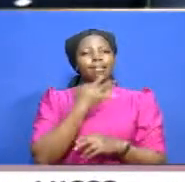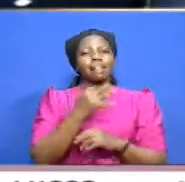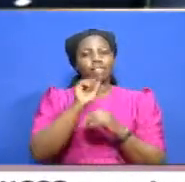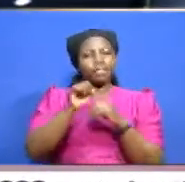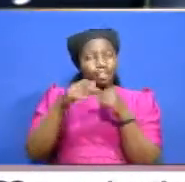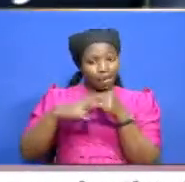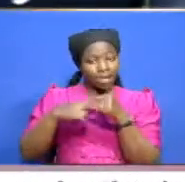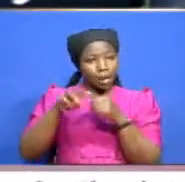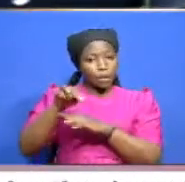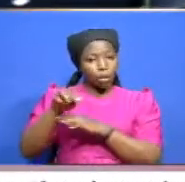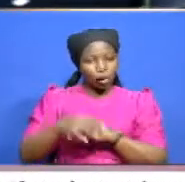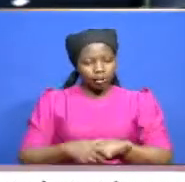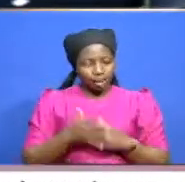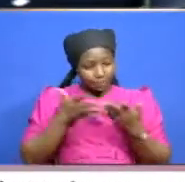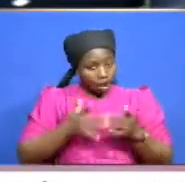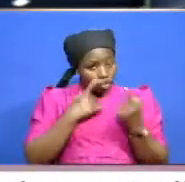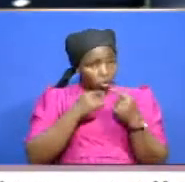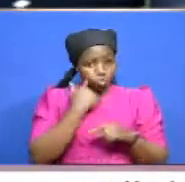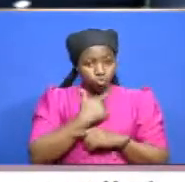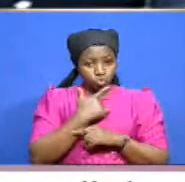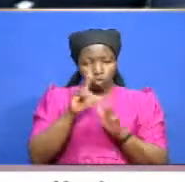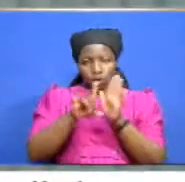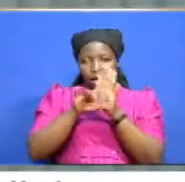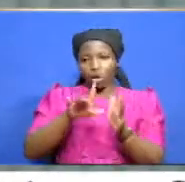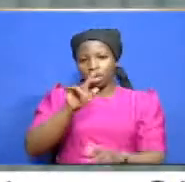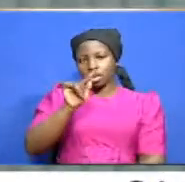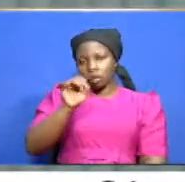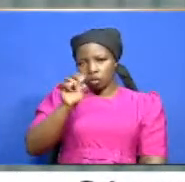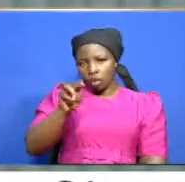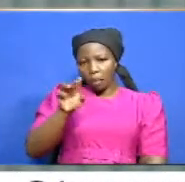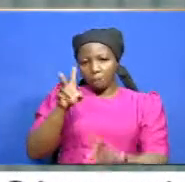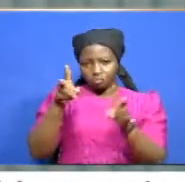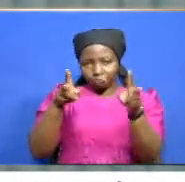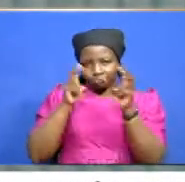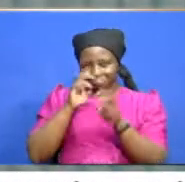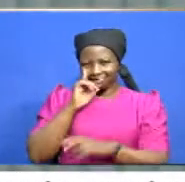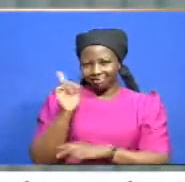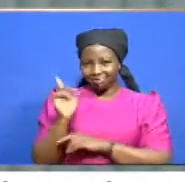lawyer Tom Ojienda. Let's listen in.